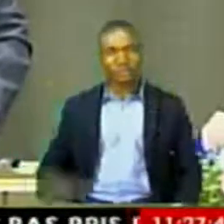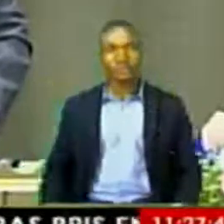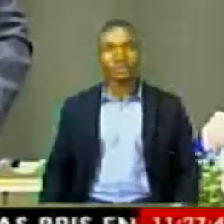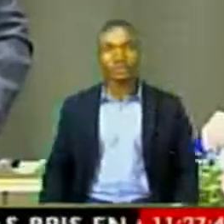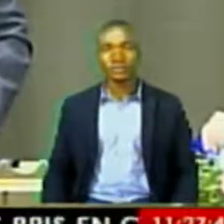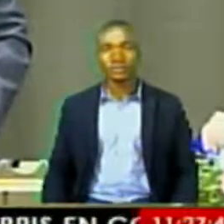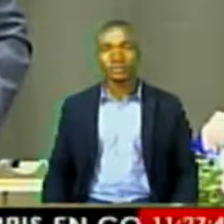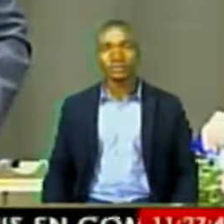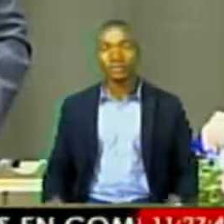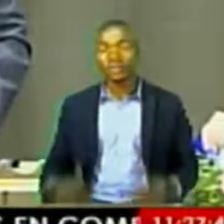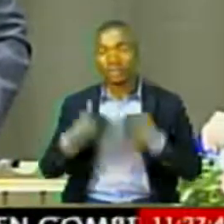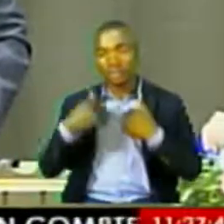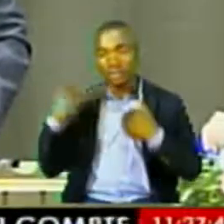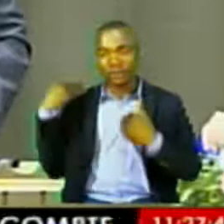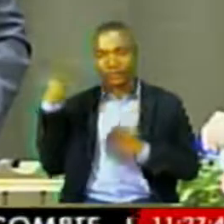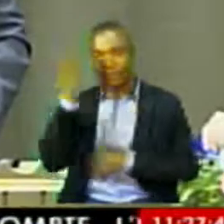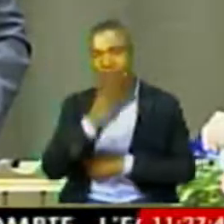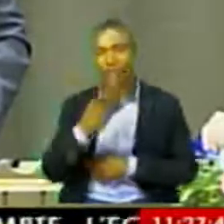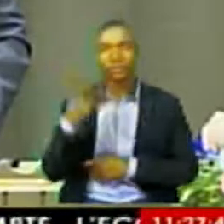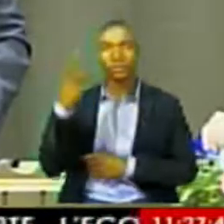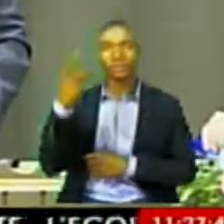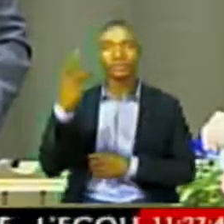According to what he said,